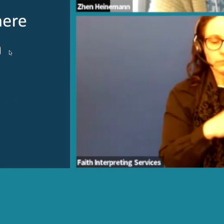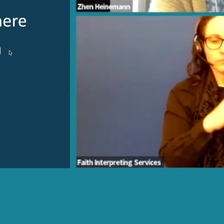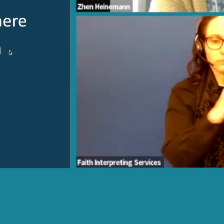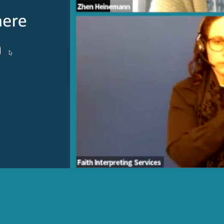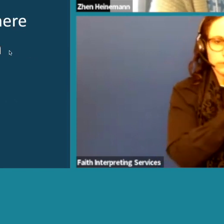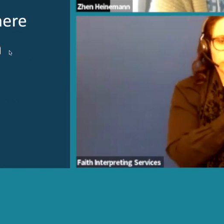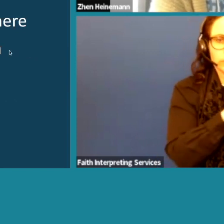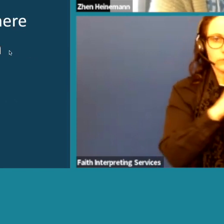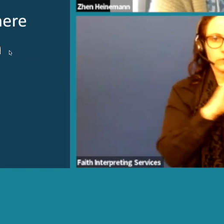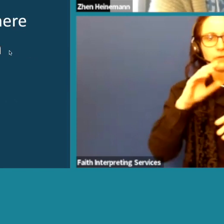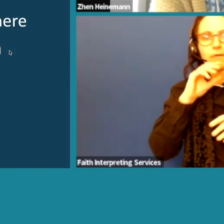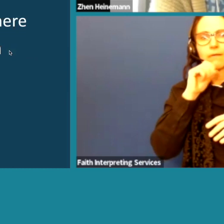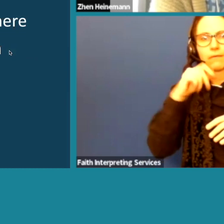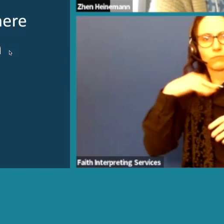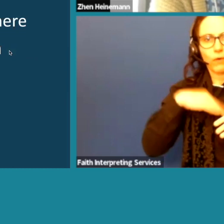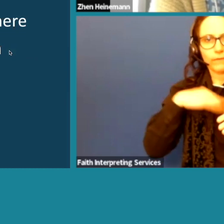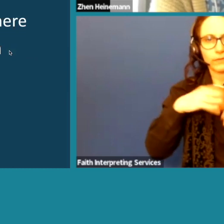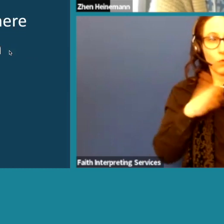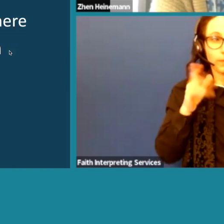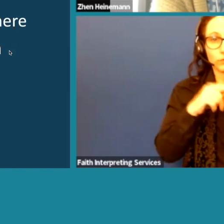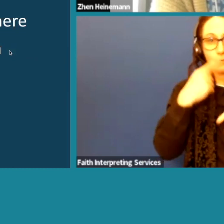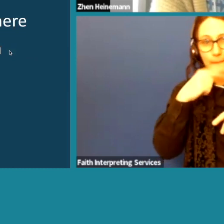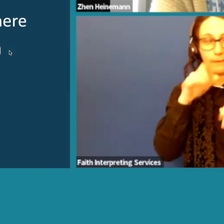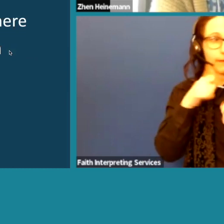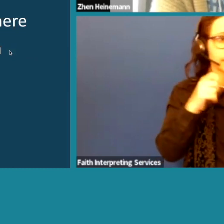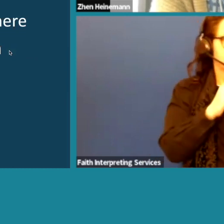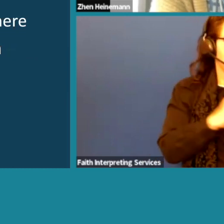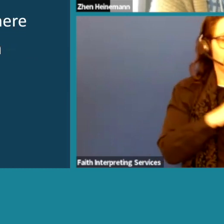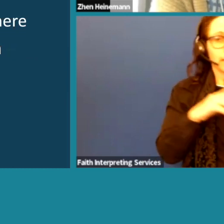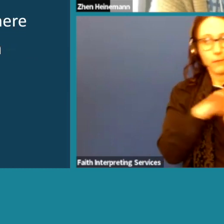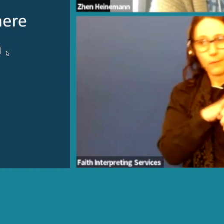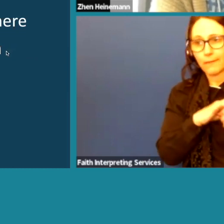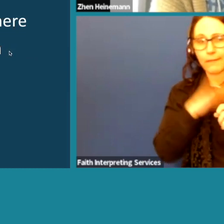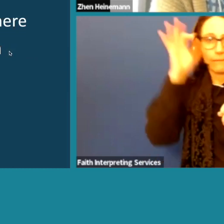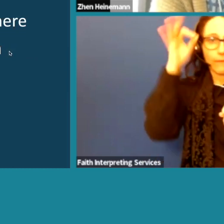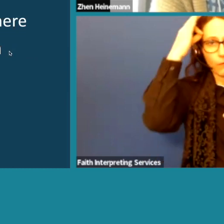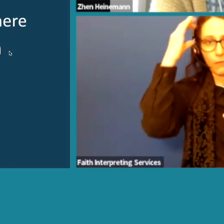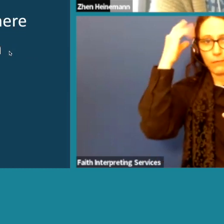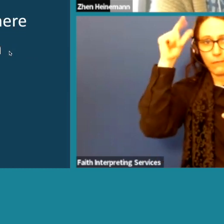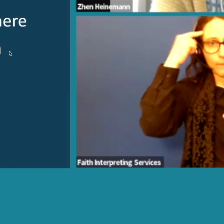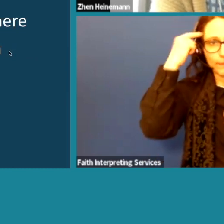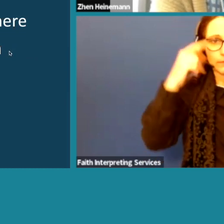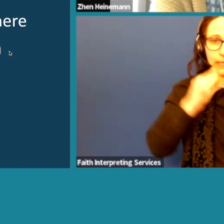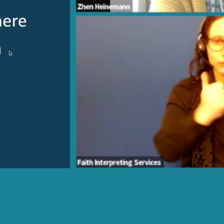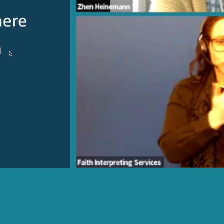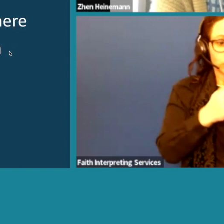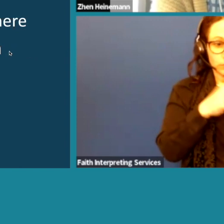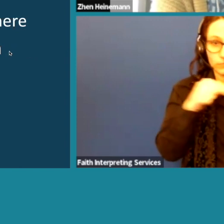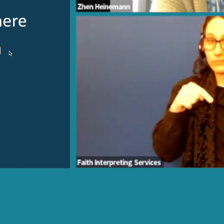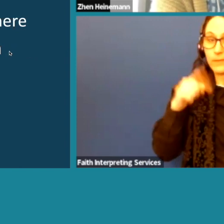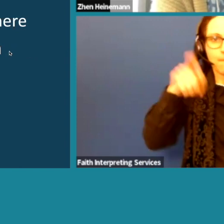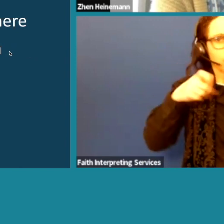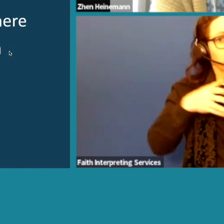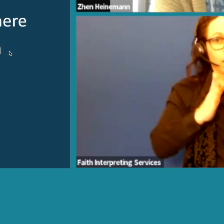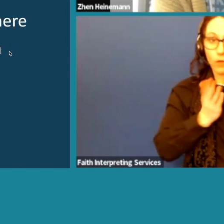public, as well as any state, local, federal government agency and bodies, must allow service animals to go